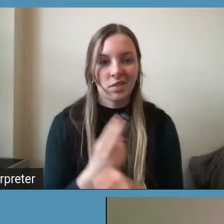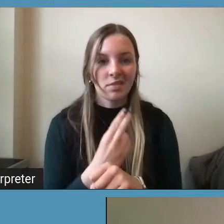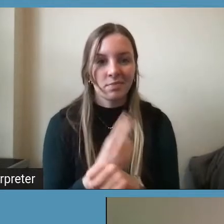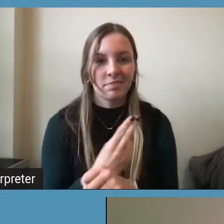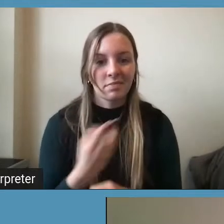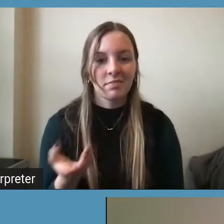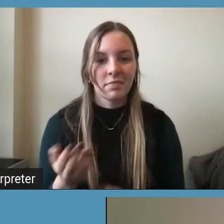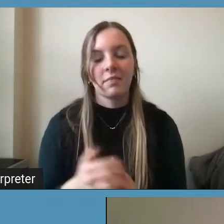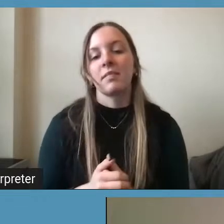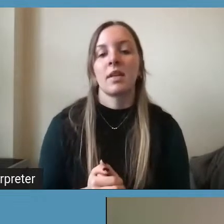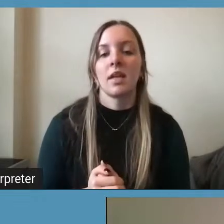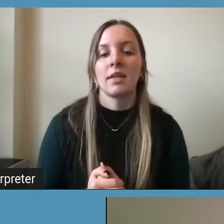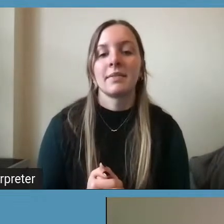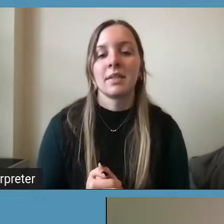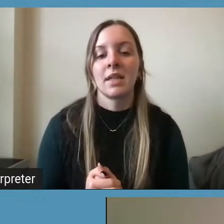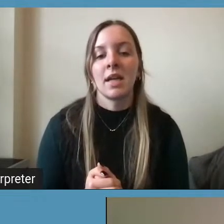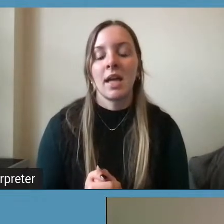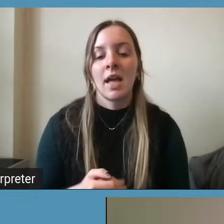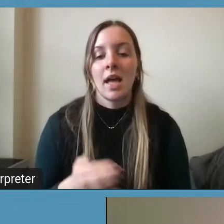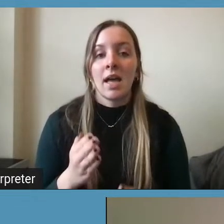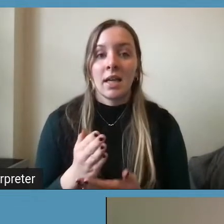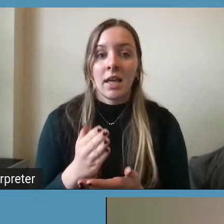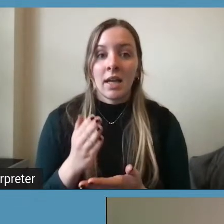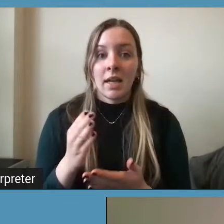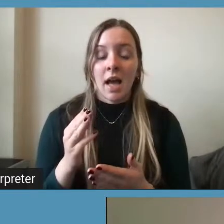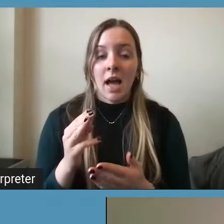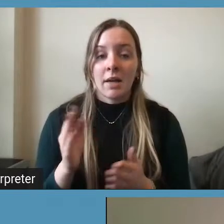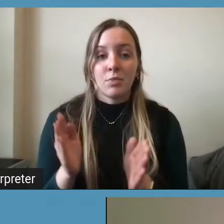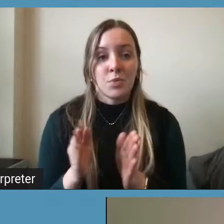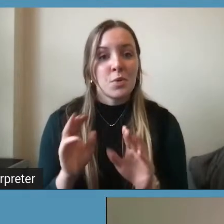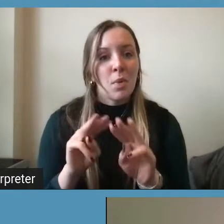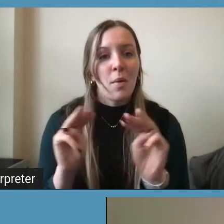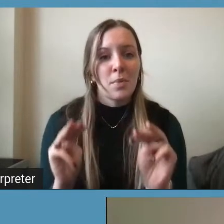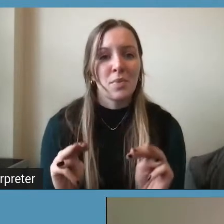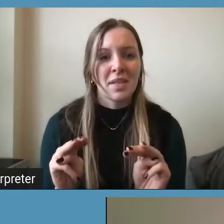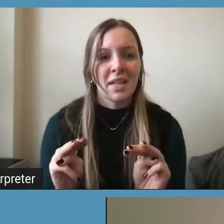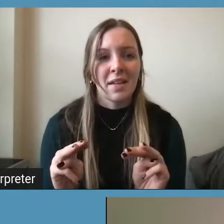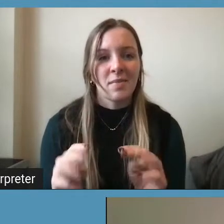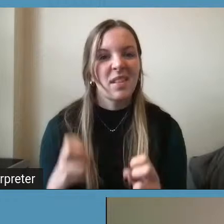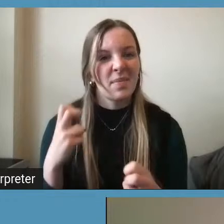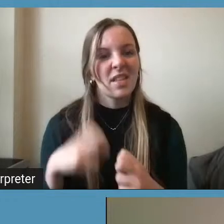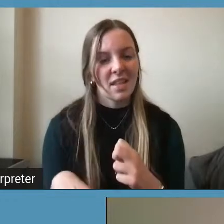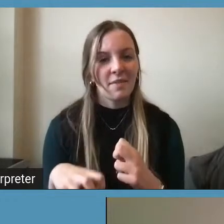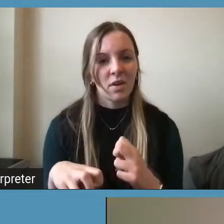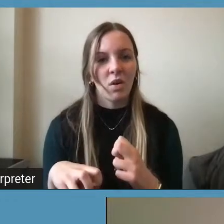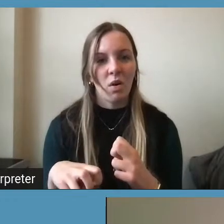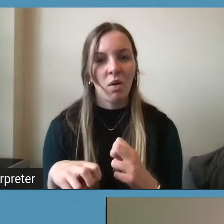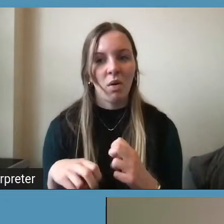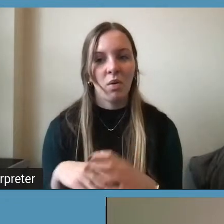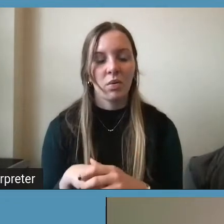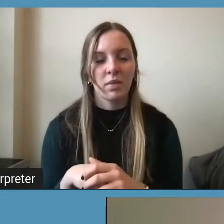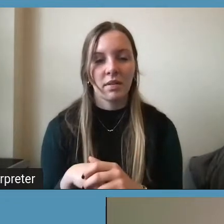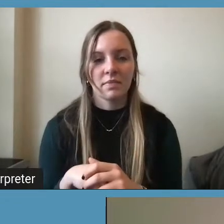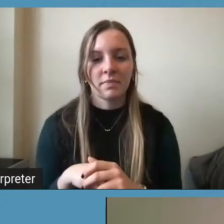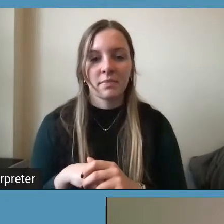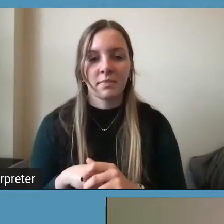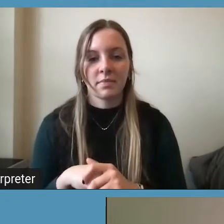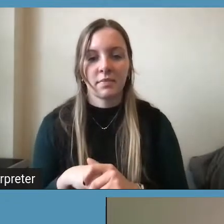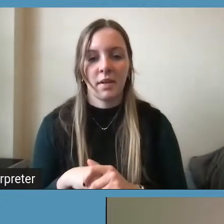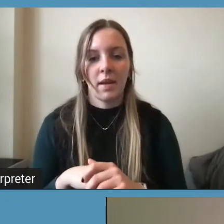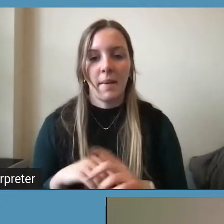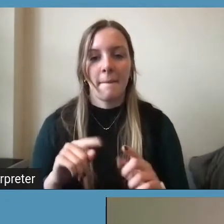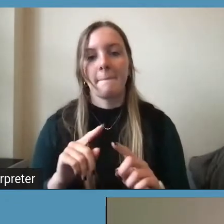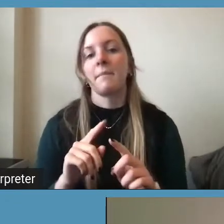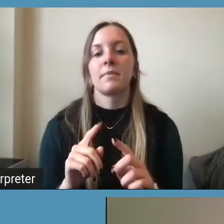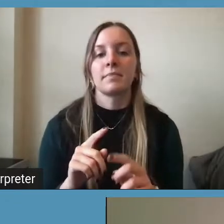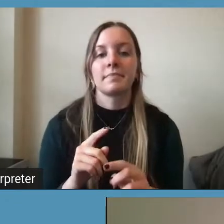that. And I realize for small museums that can be a lot harder. We did a NEH sponsored training program a few years ago